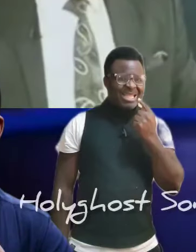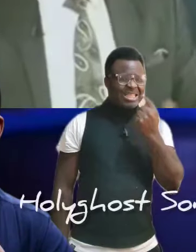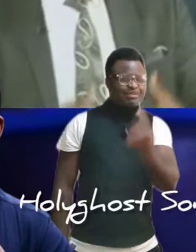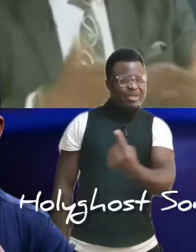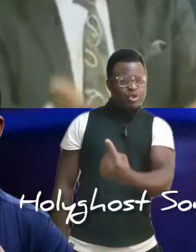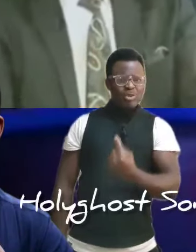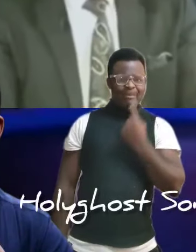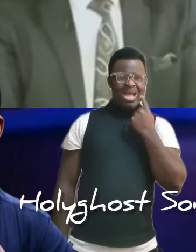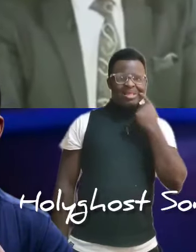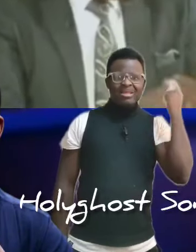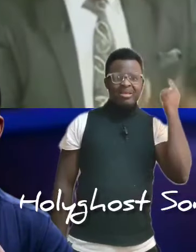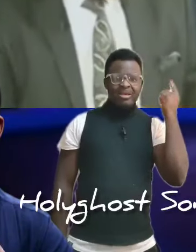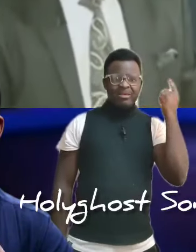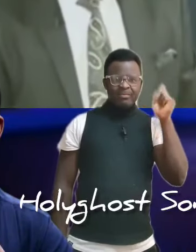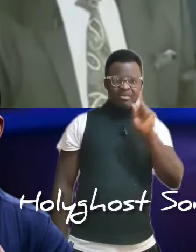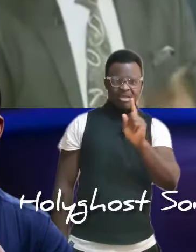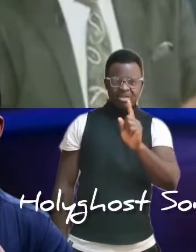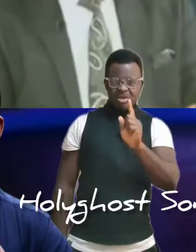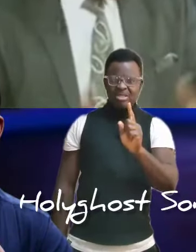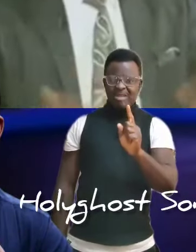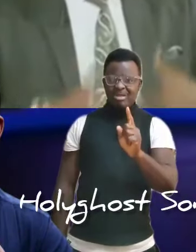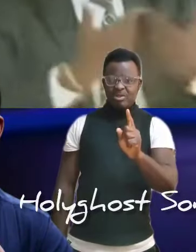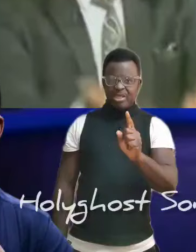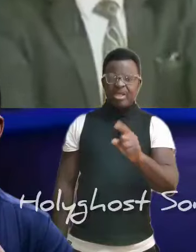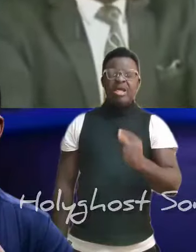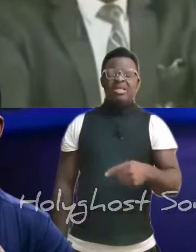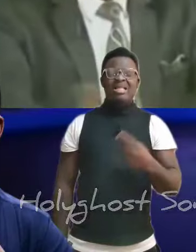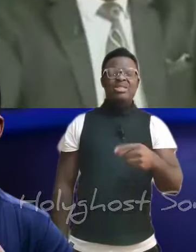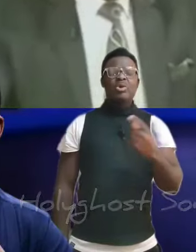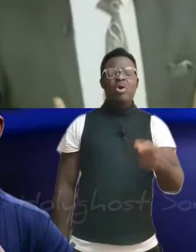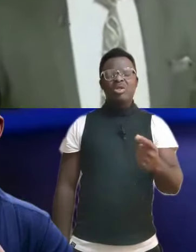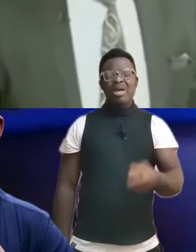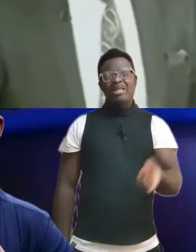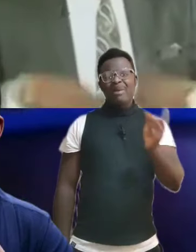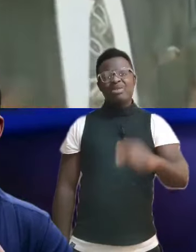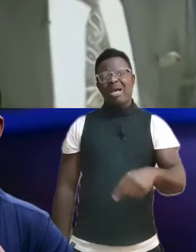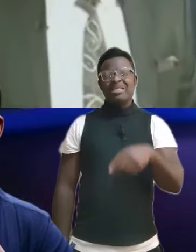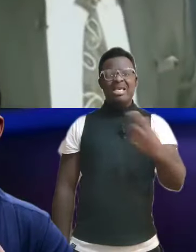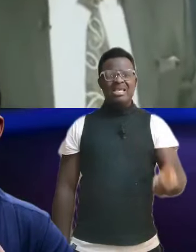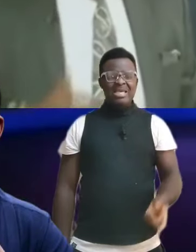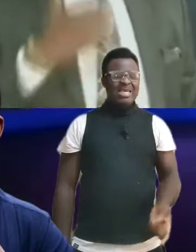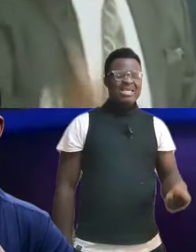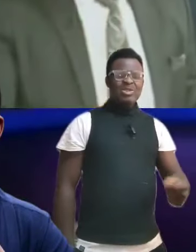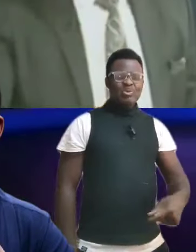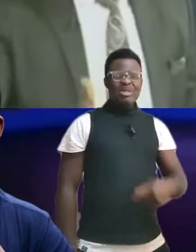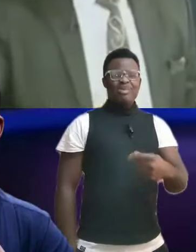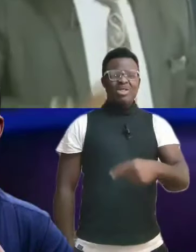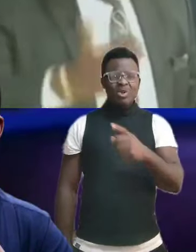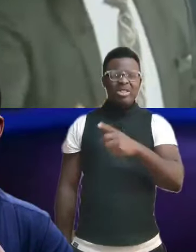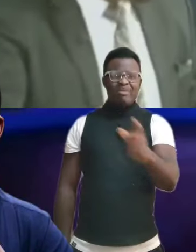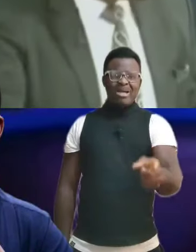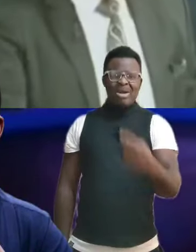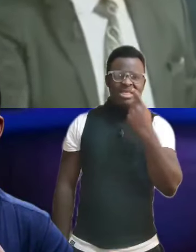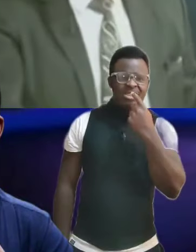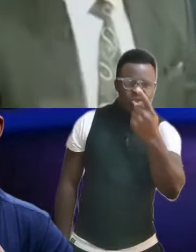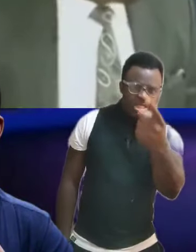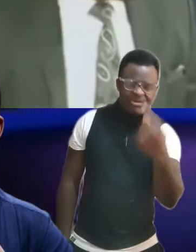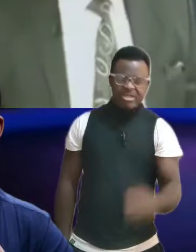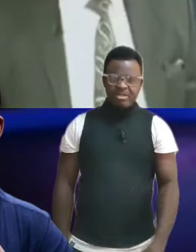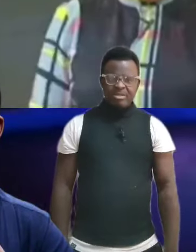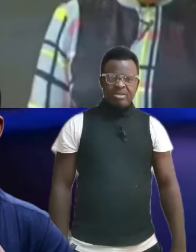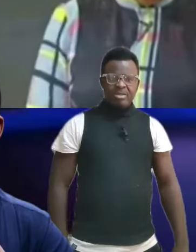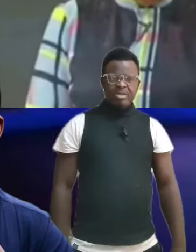AMPP. And they wrote to IG to provide. IG went to block them and arrest some of them. They went to court, and the court declared their right to protest. All